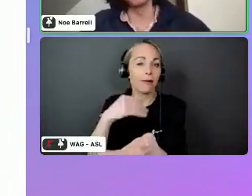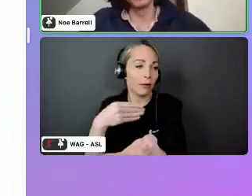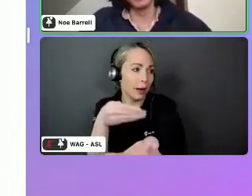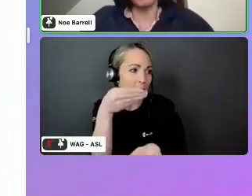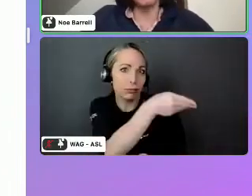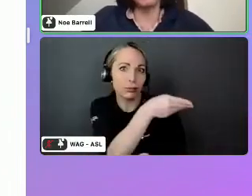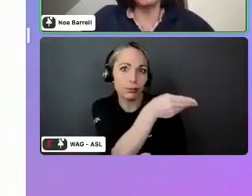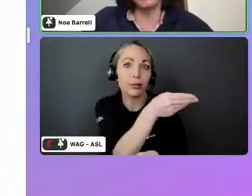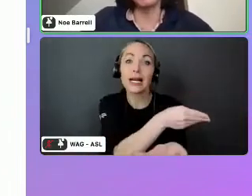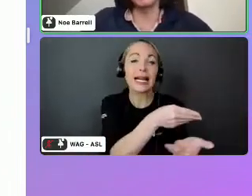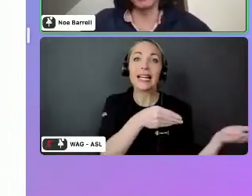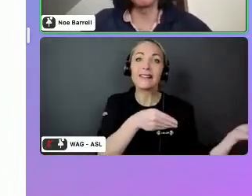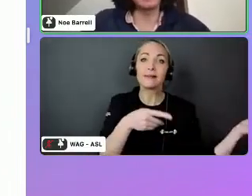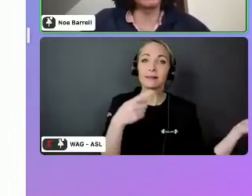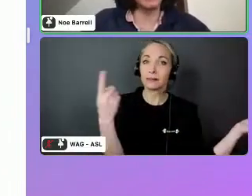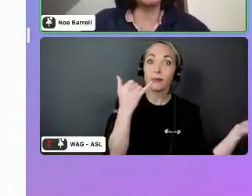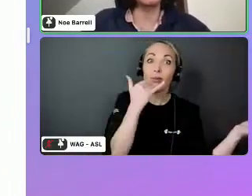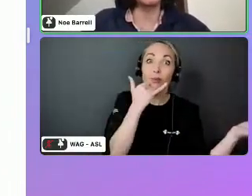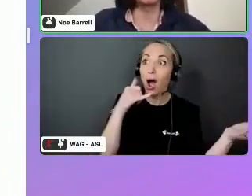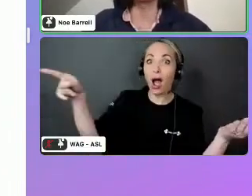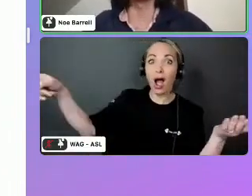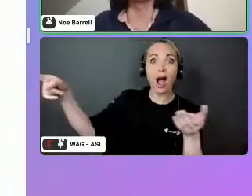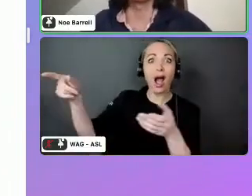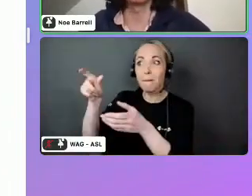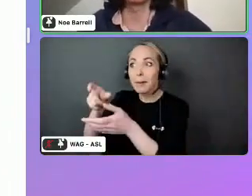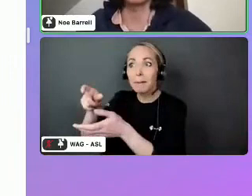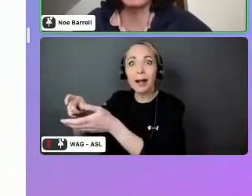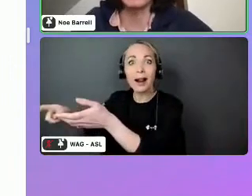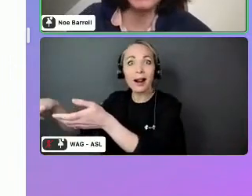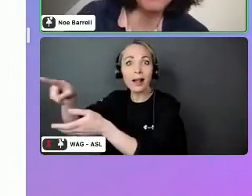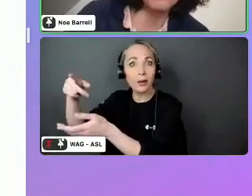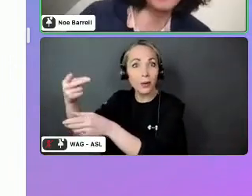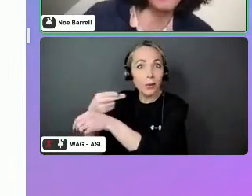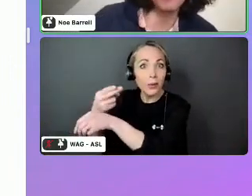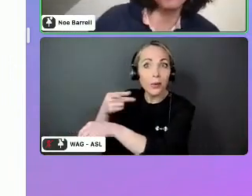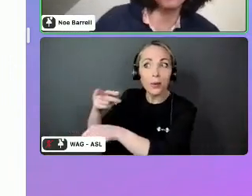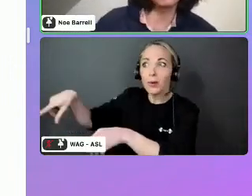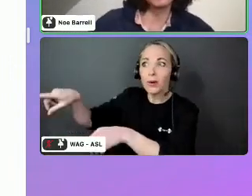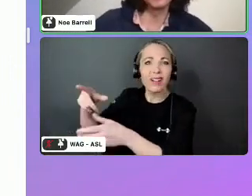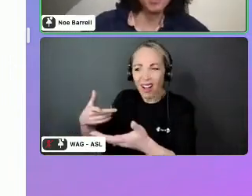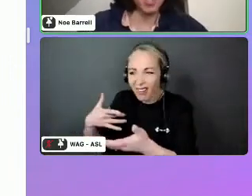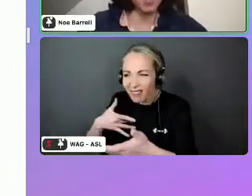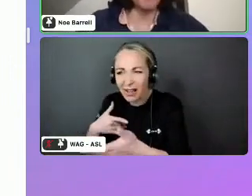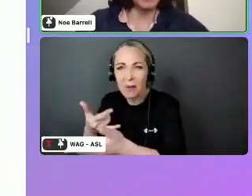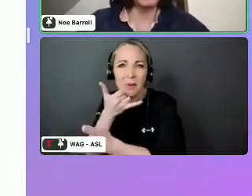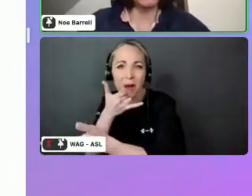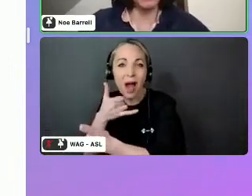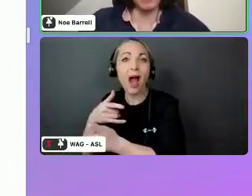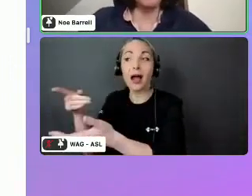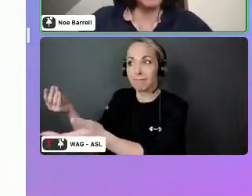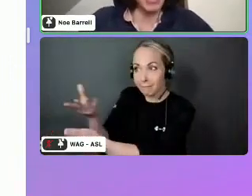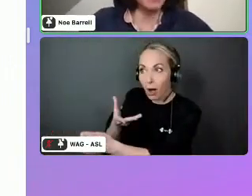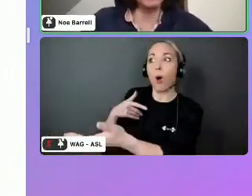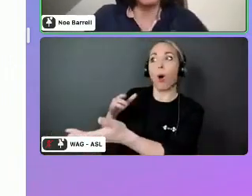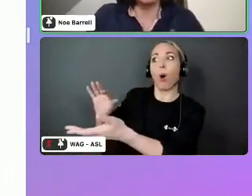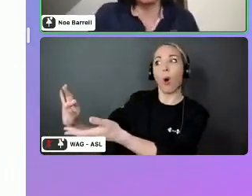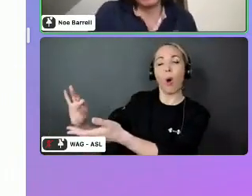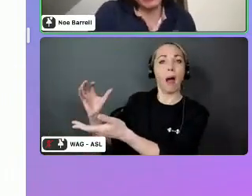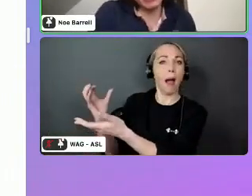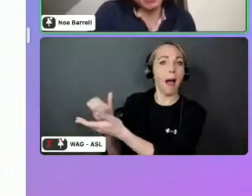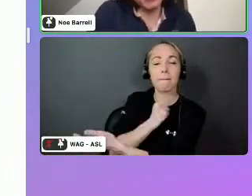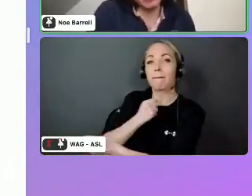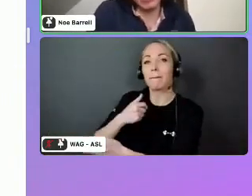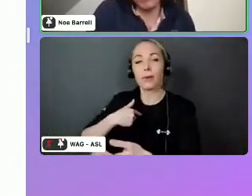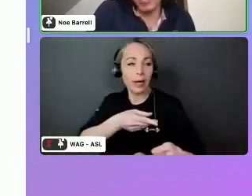tool, our users will let us know. And we actually use this as a future training example for our algorithms. And so the amount of time between when we